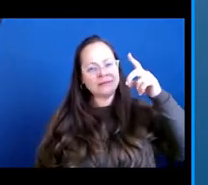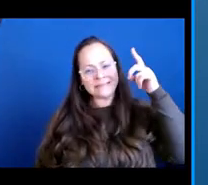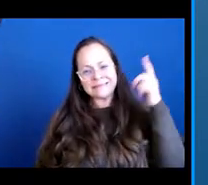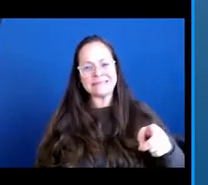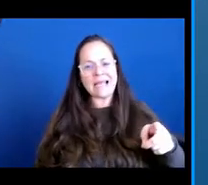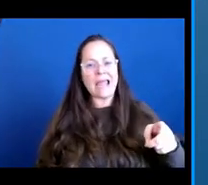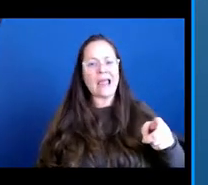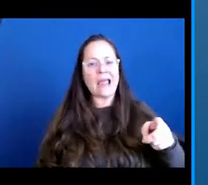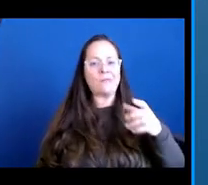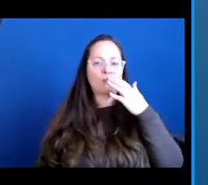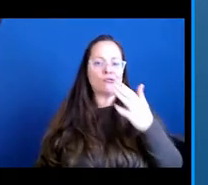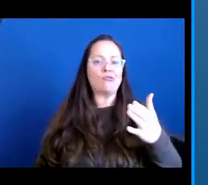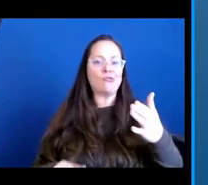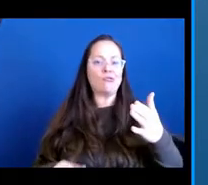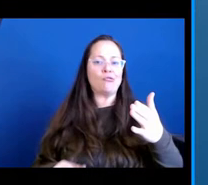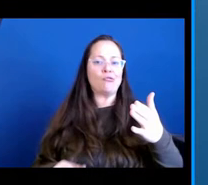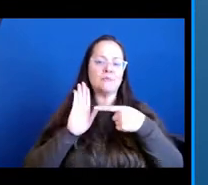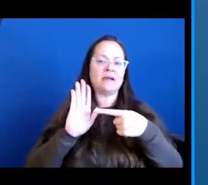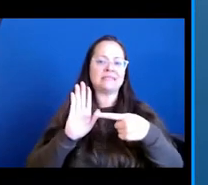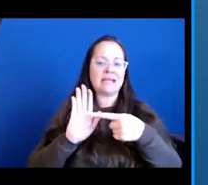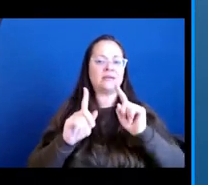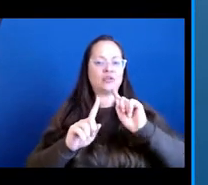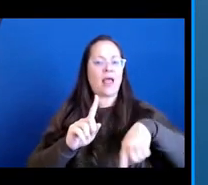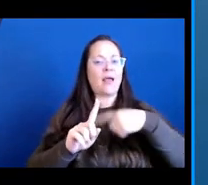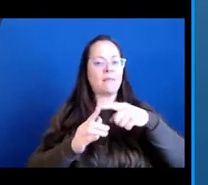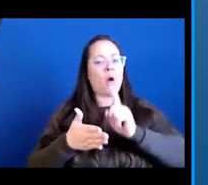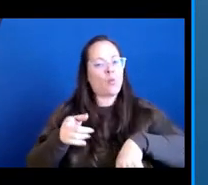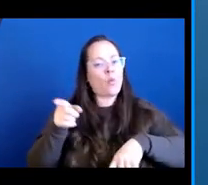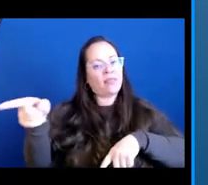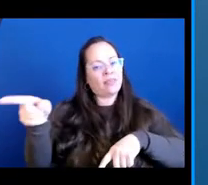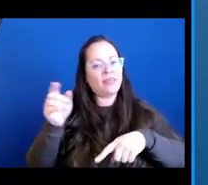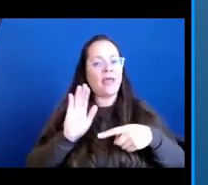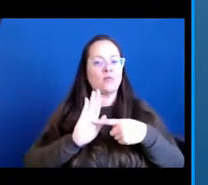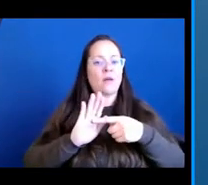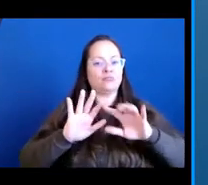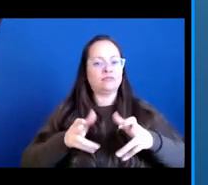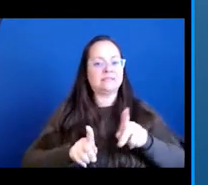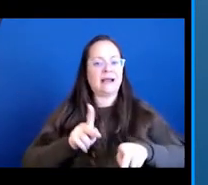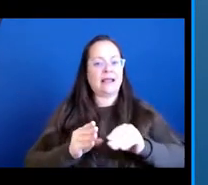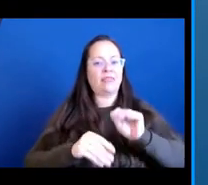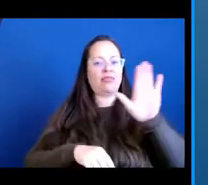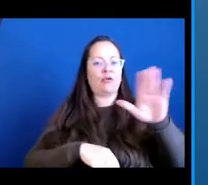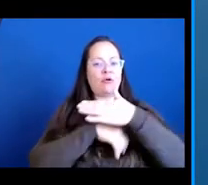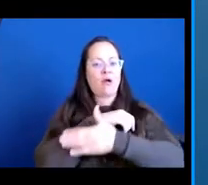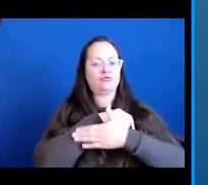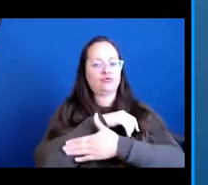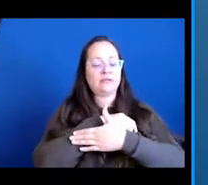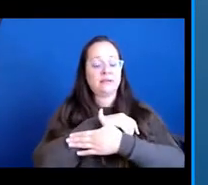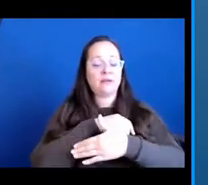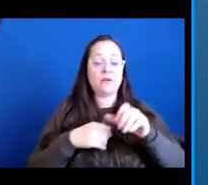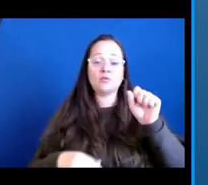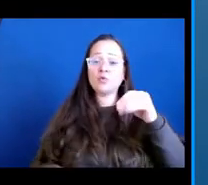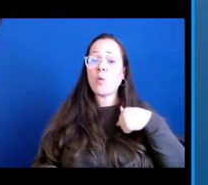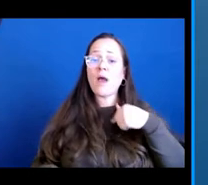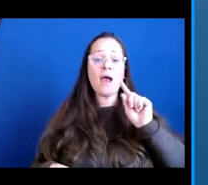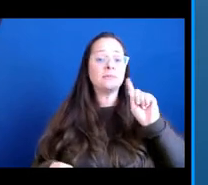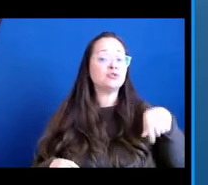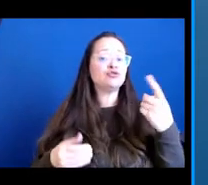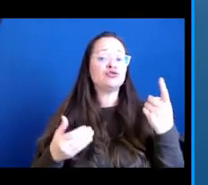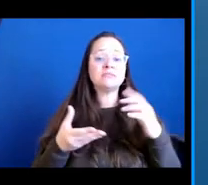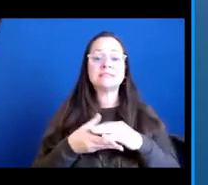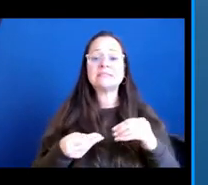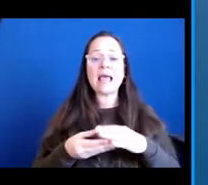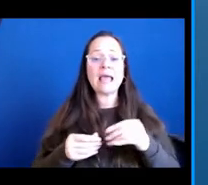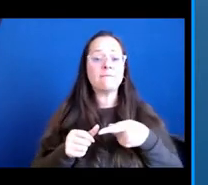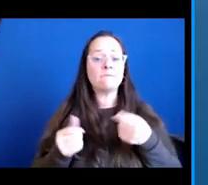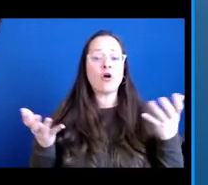gave a damn good presentation about what they represent in the country so I'm just I'm saying from the perspective of